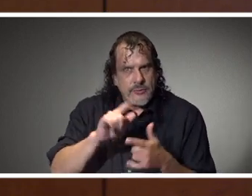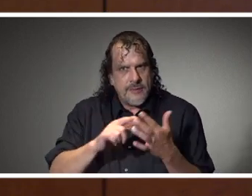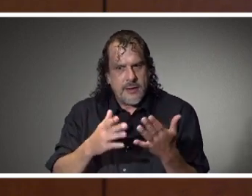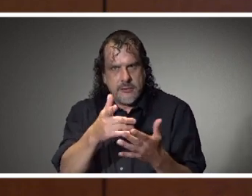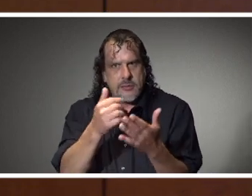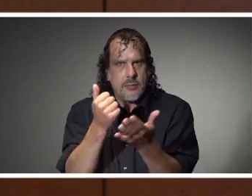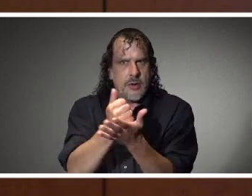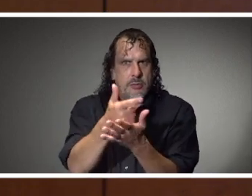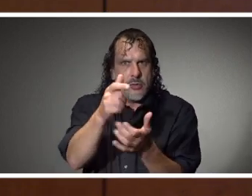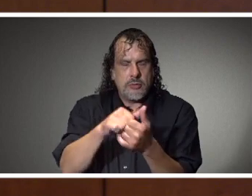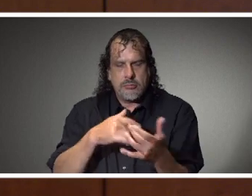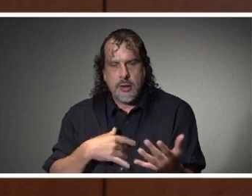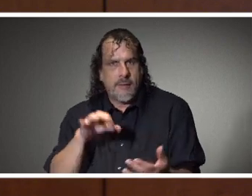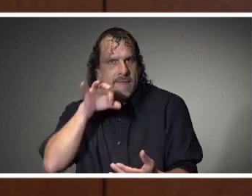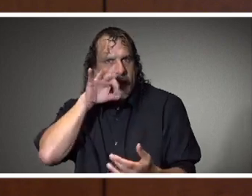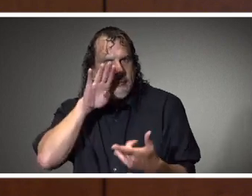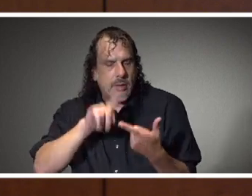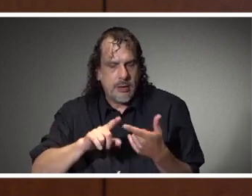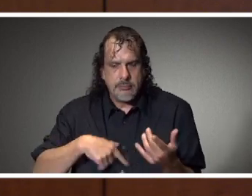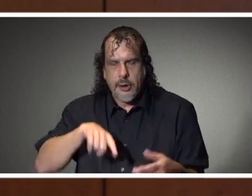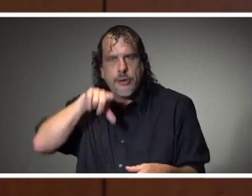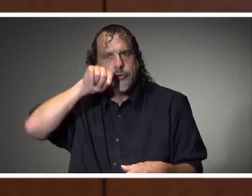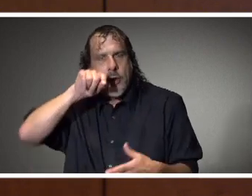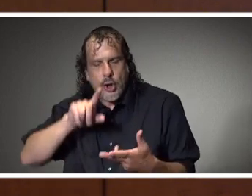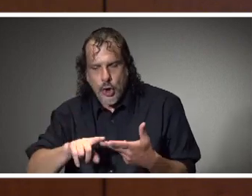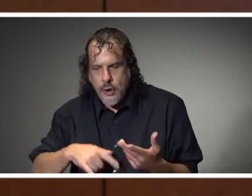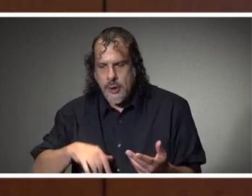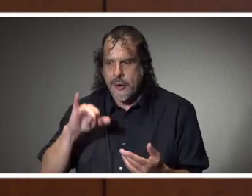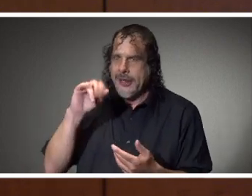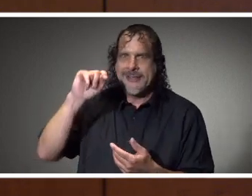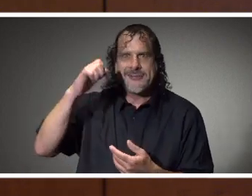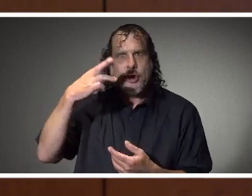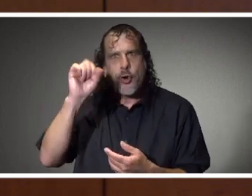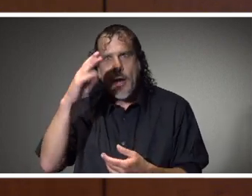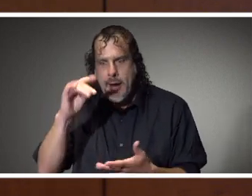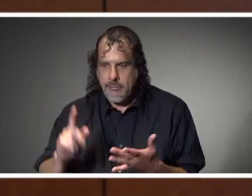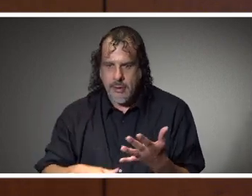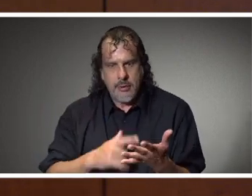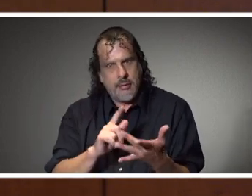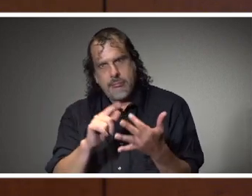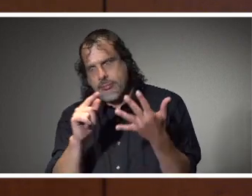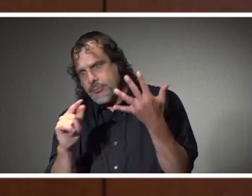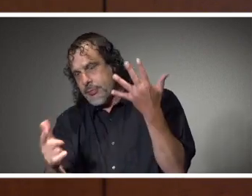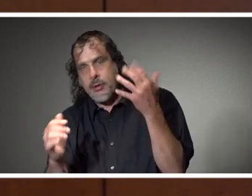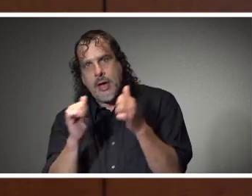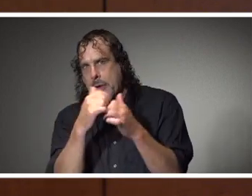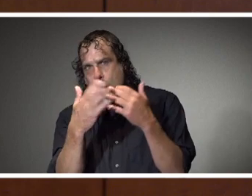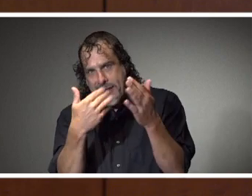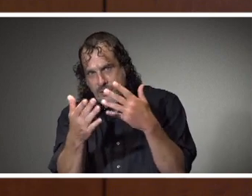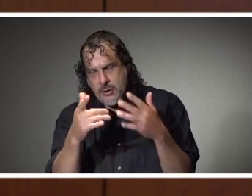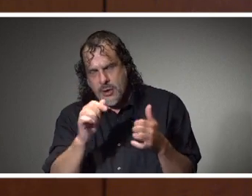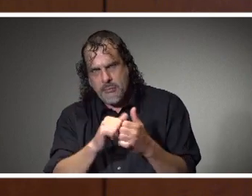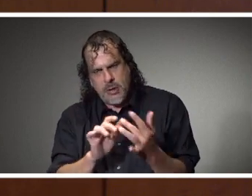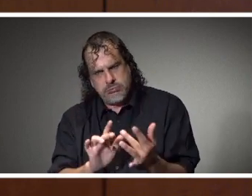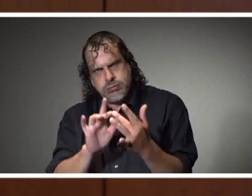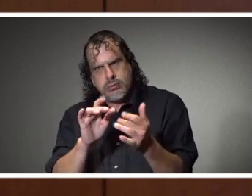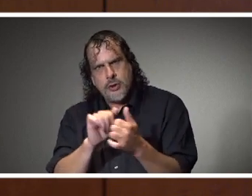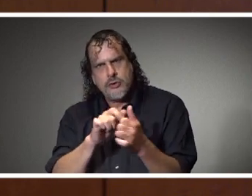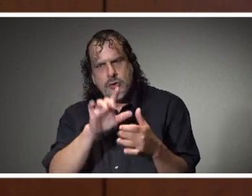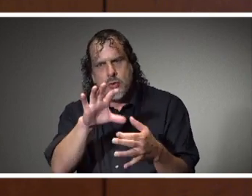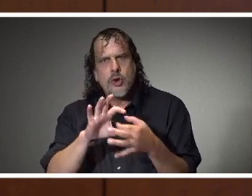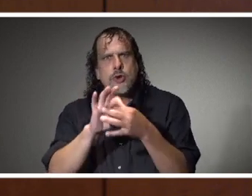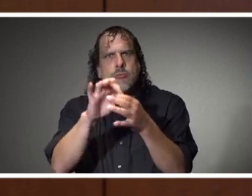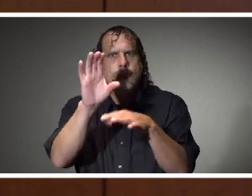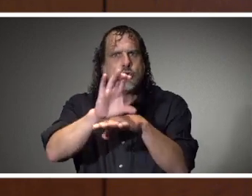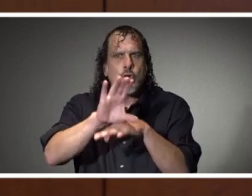it be via Facebook or via Twitter or Instagram or however you connect. But please stay connected to the local body of